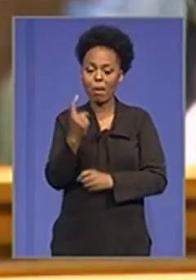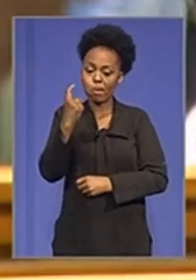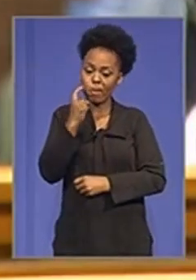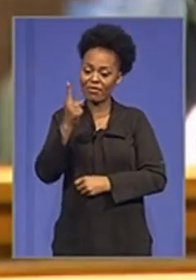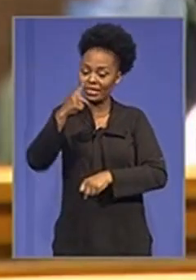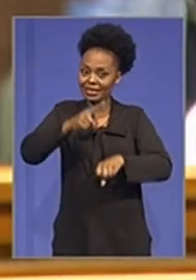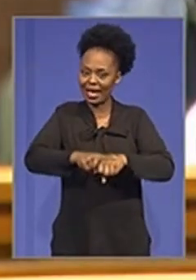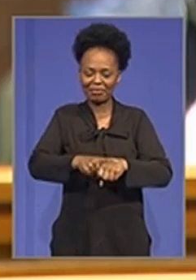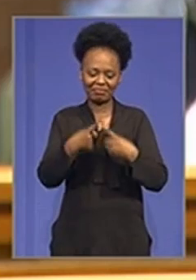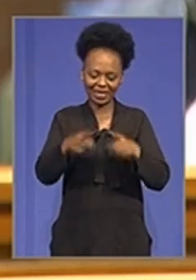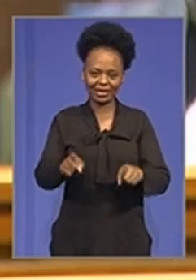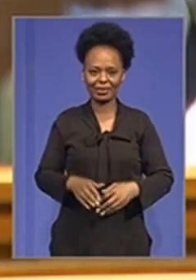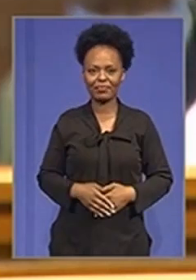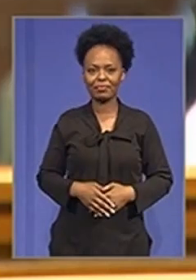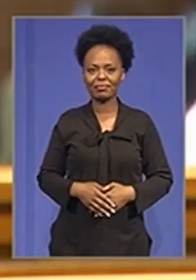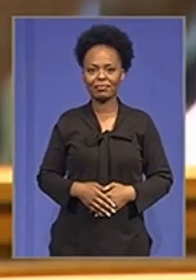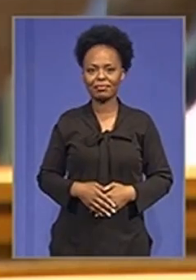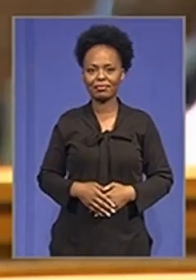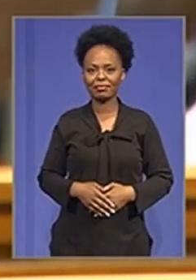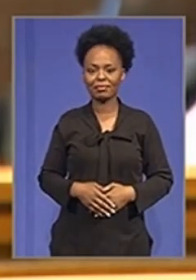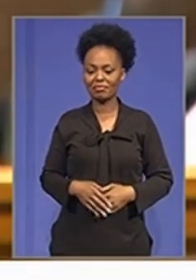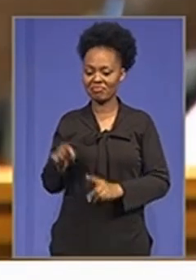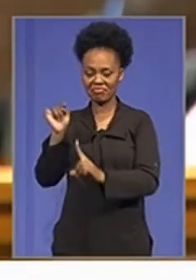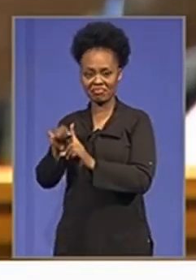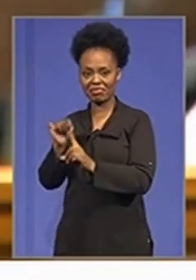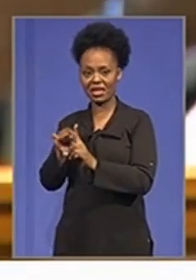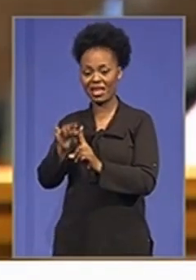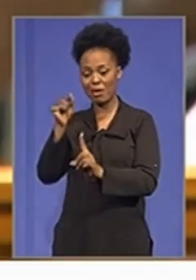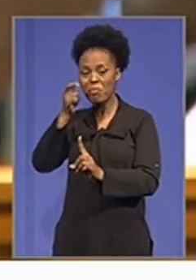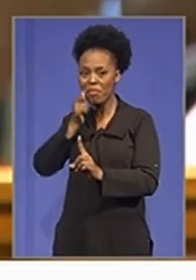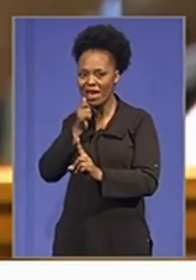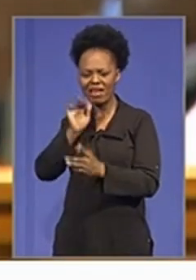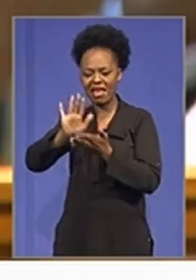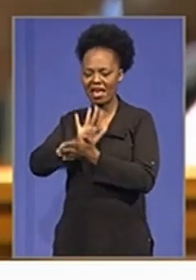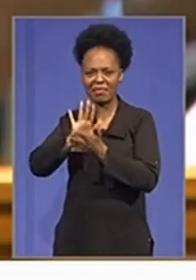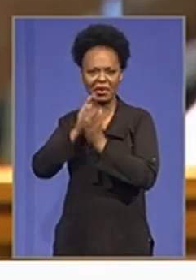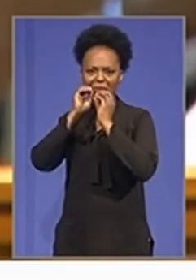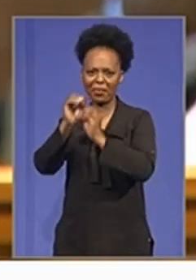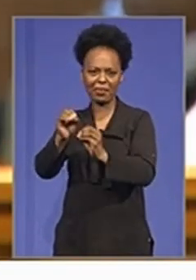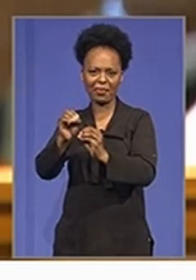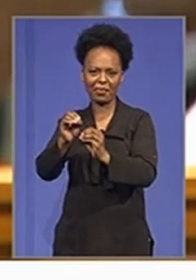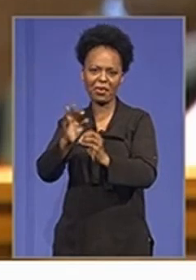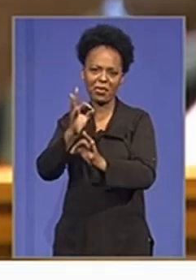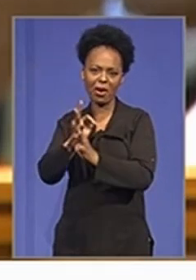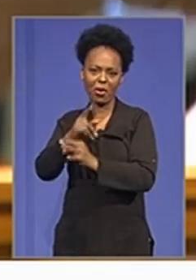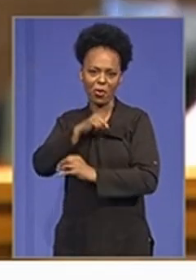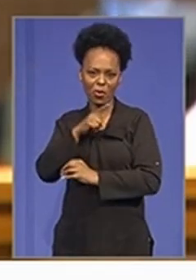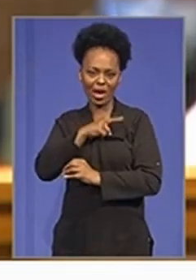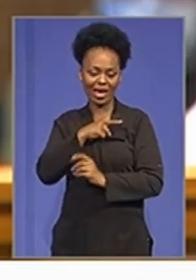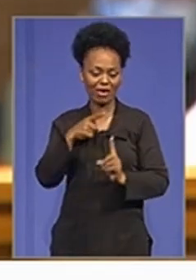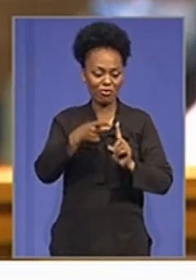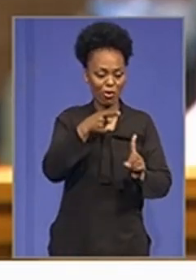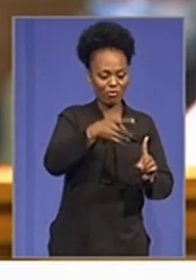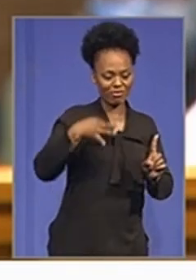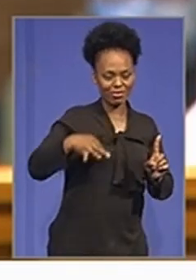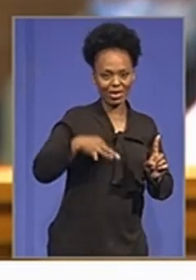was not happy at the prospect of being a father as he wants this court to believe. In actual fact, from the deceased WhatsApp messages,